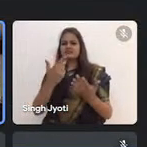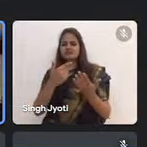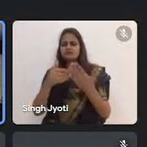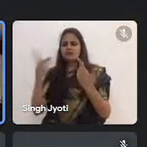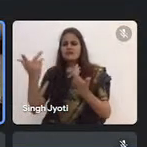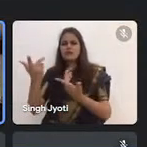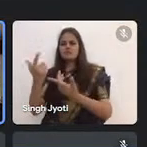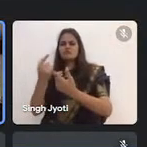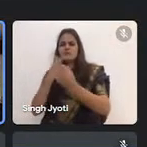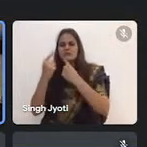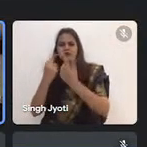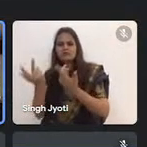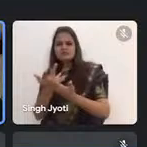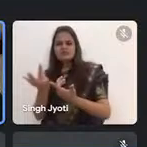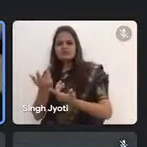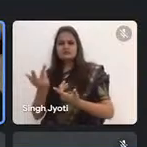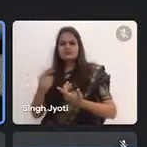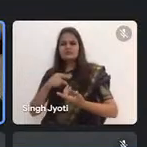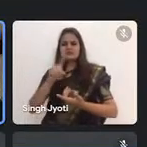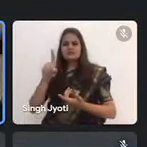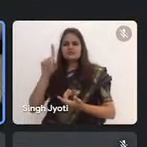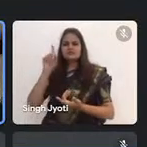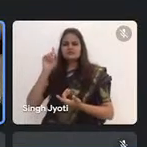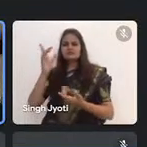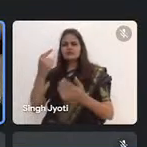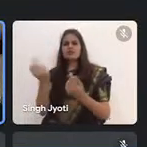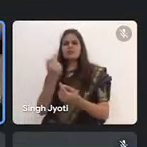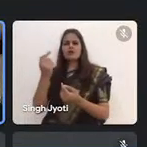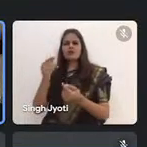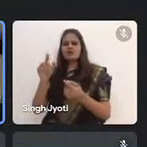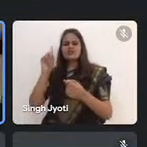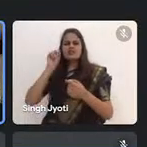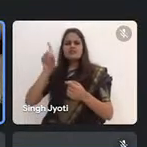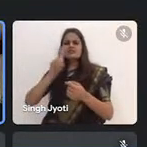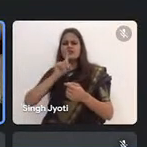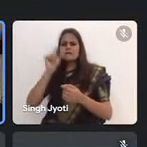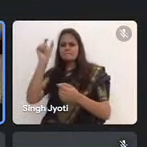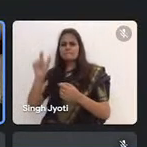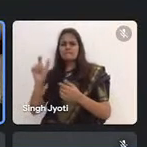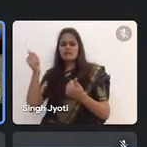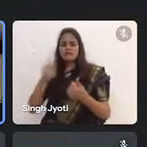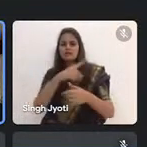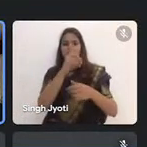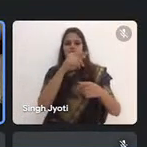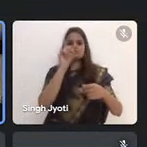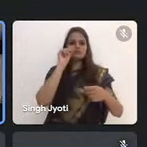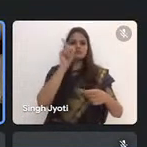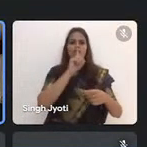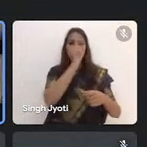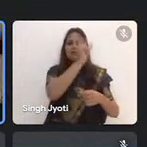about normal people versus deaf people. No, they're hearing people versus deaf people.